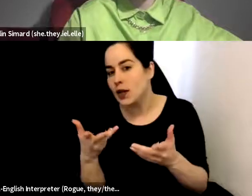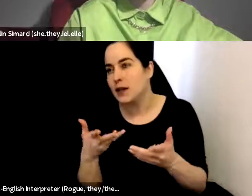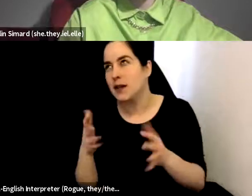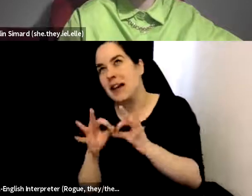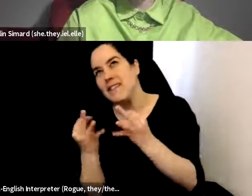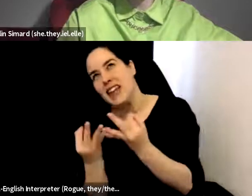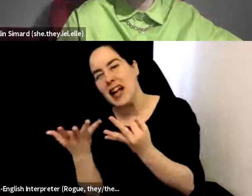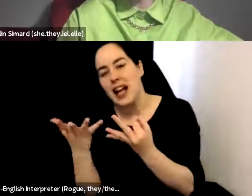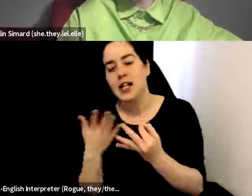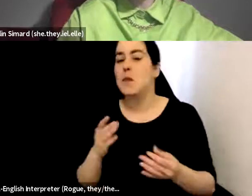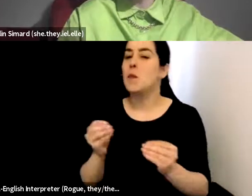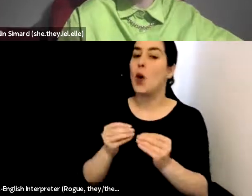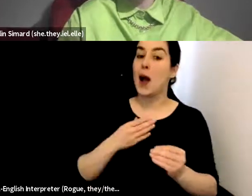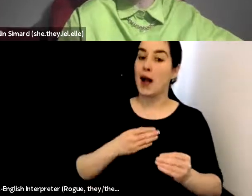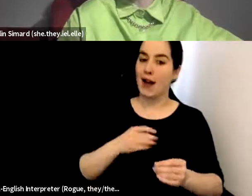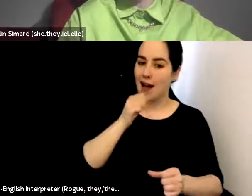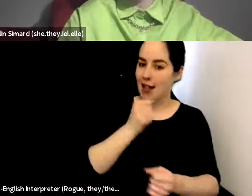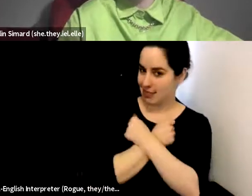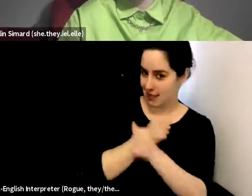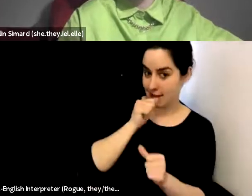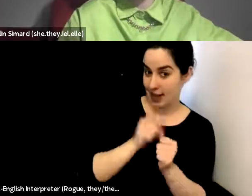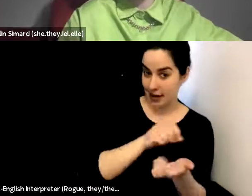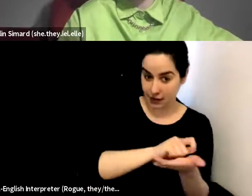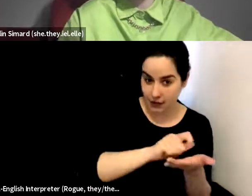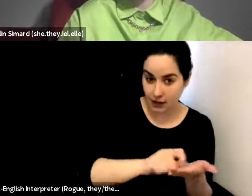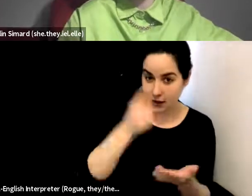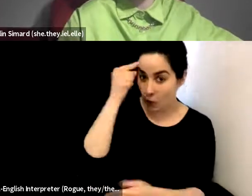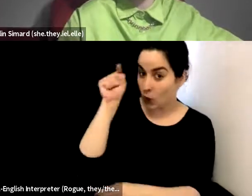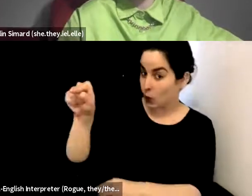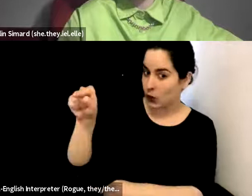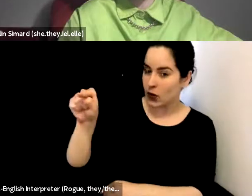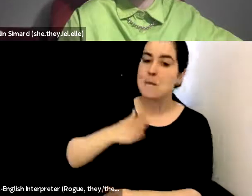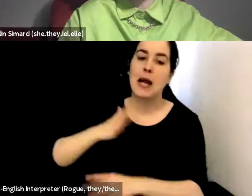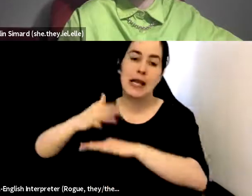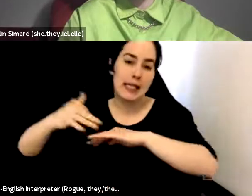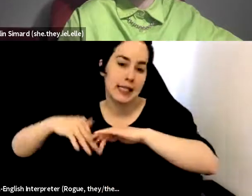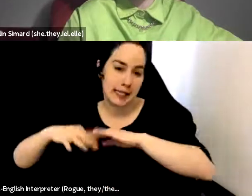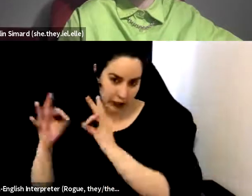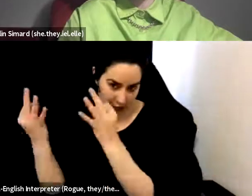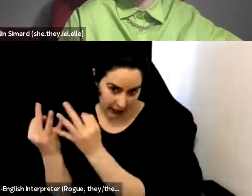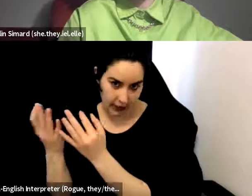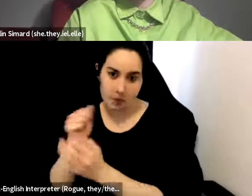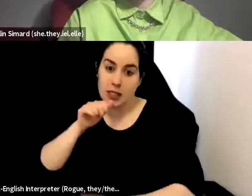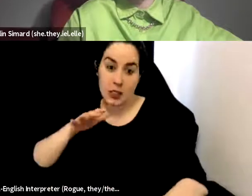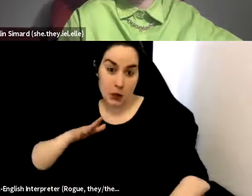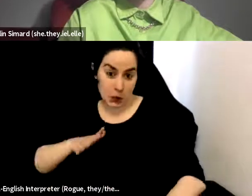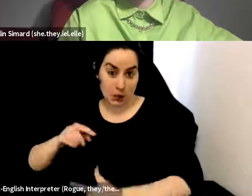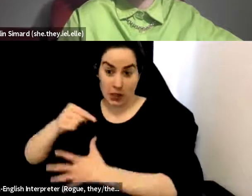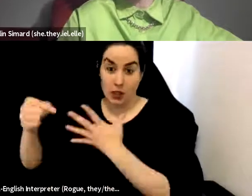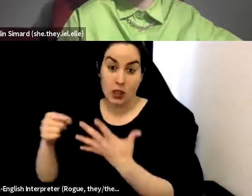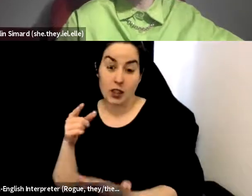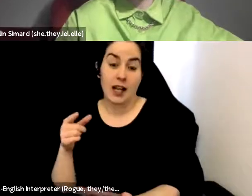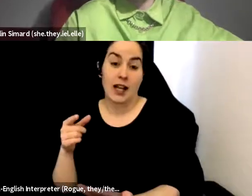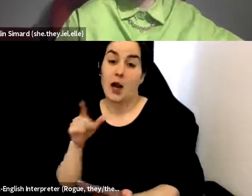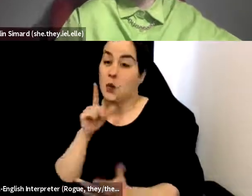It was a love letter to the Indigenous women in my family. And it centered around the death of a